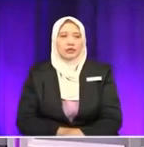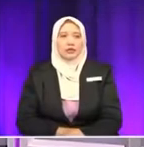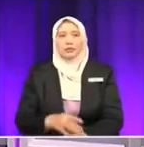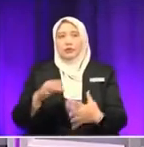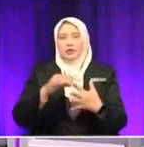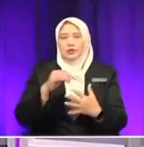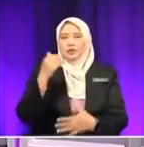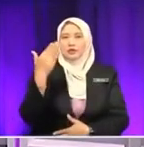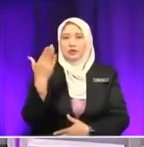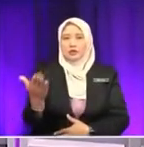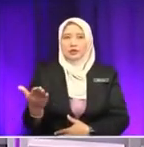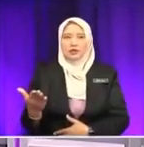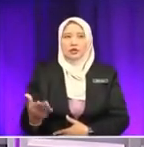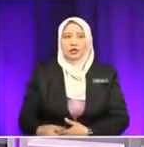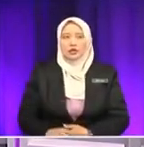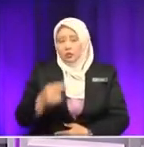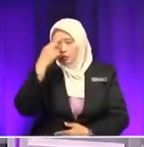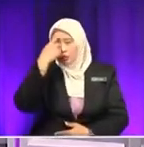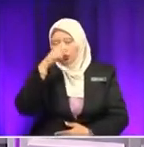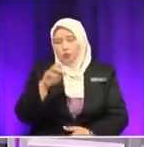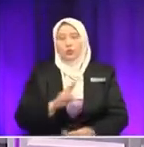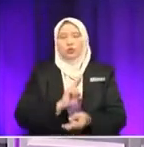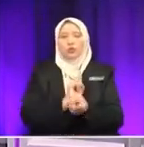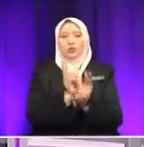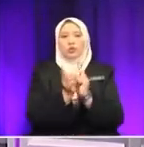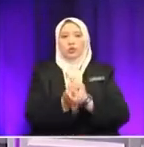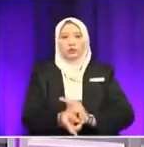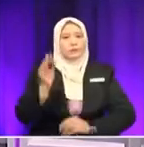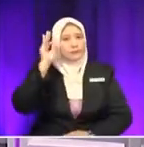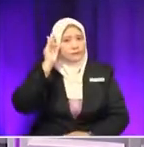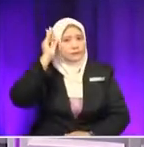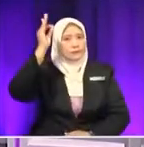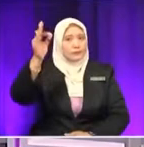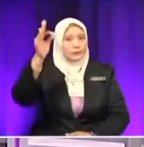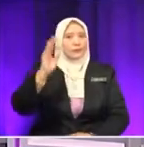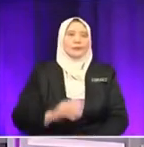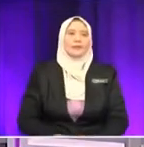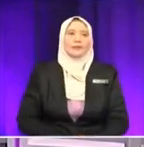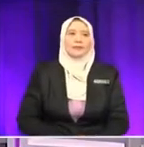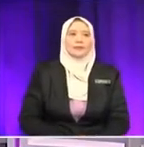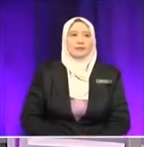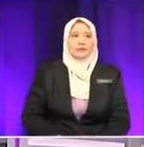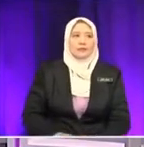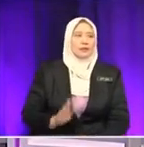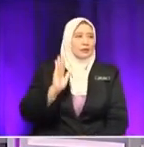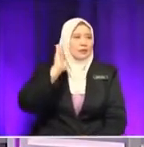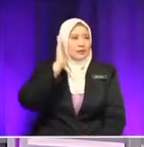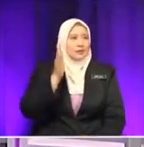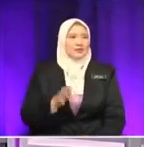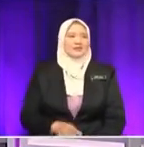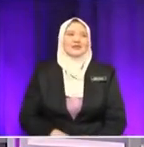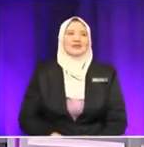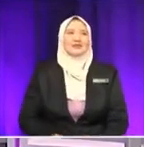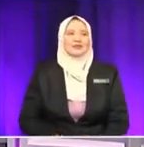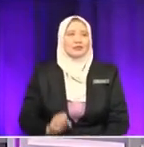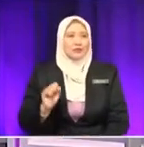luck for your speaking paper because 25% will help you to boost up your language and you will never be